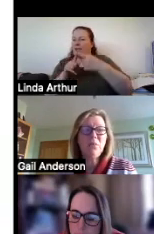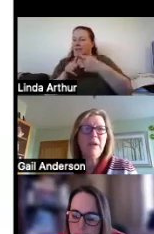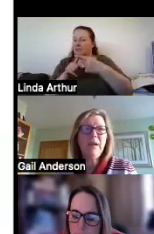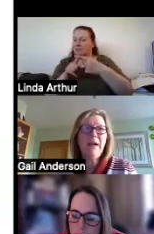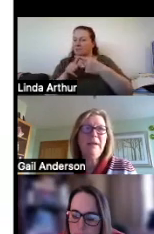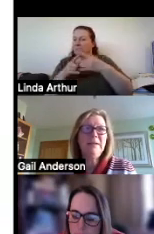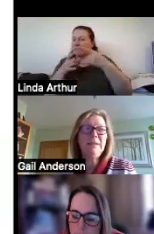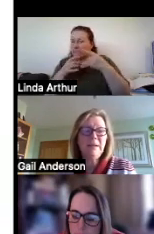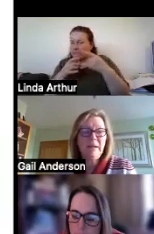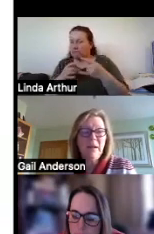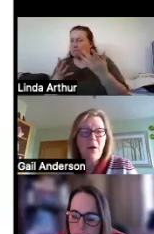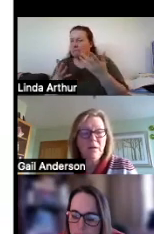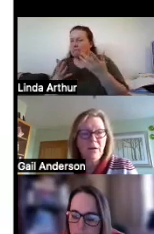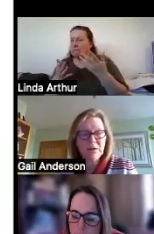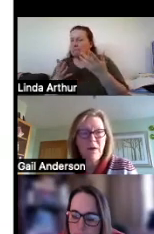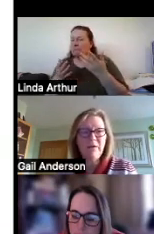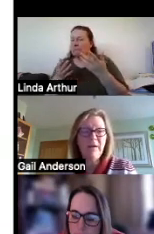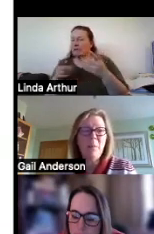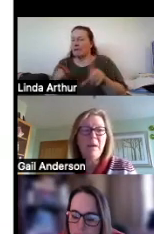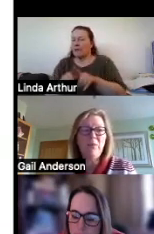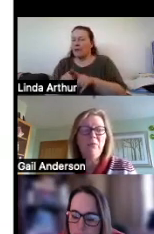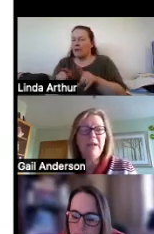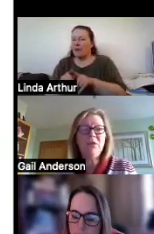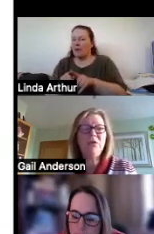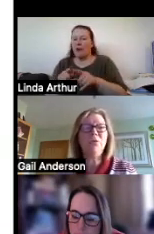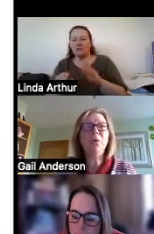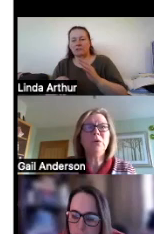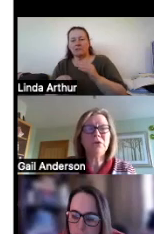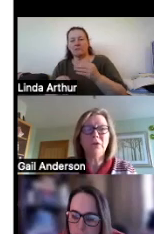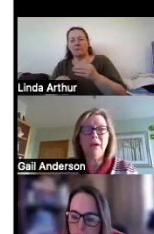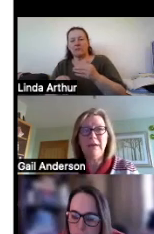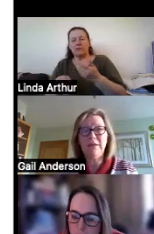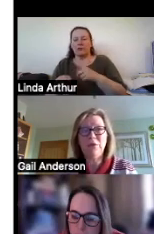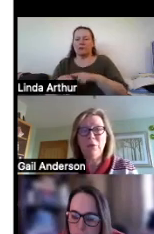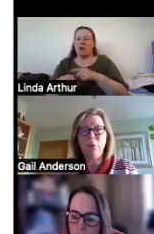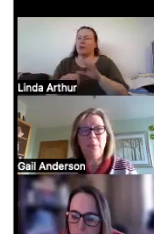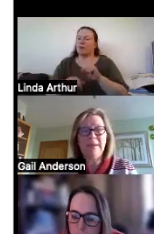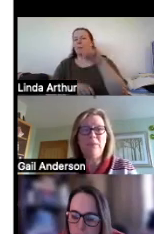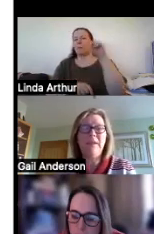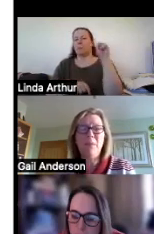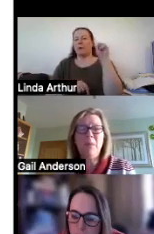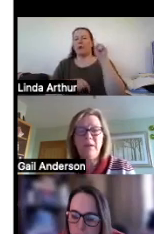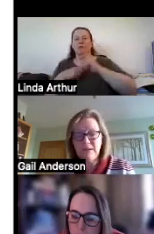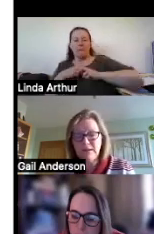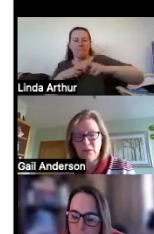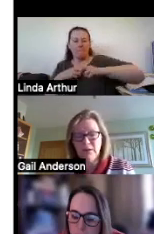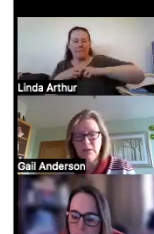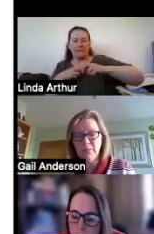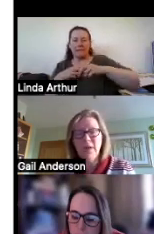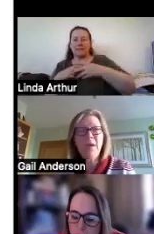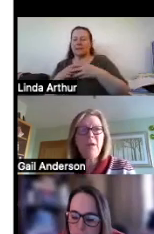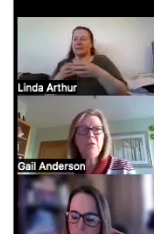as well as also having an impact in relation to your posture and your mobility within the pelvis